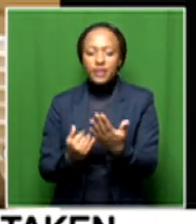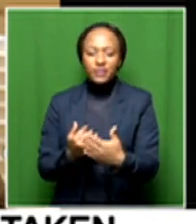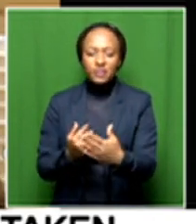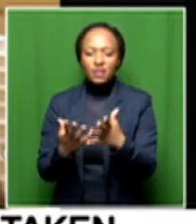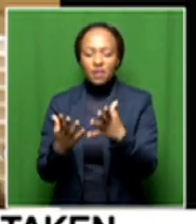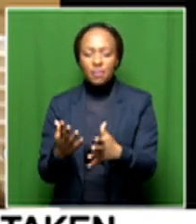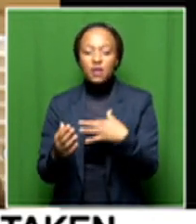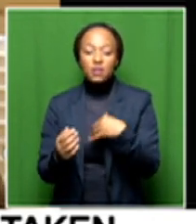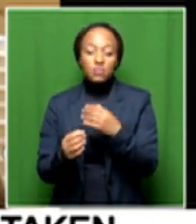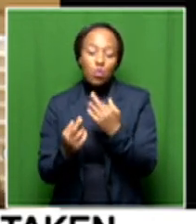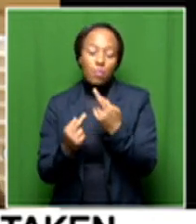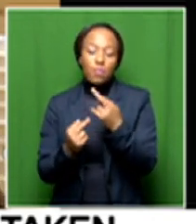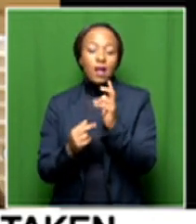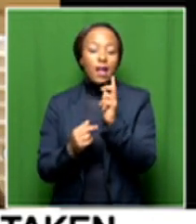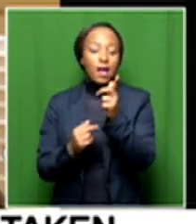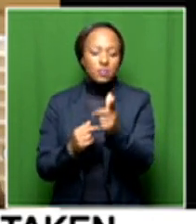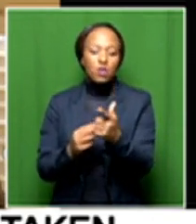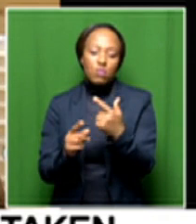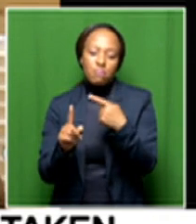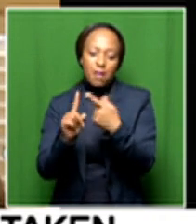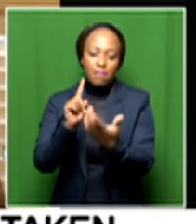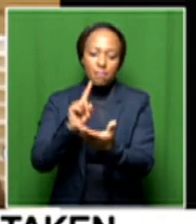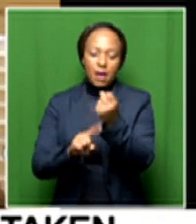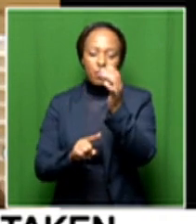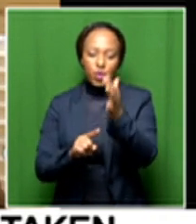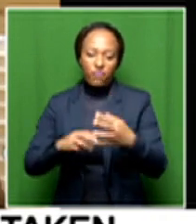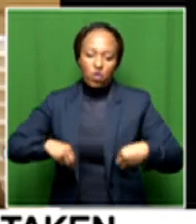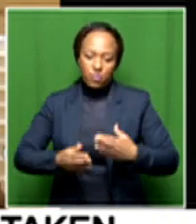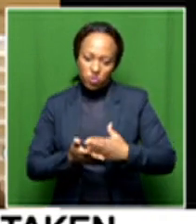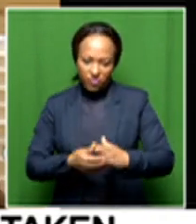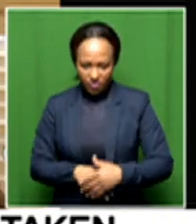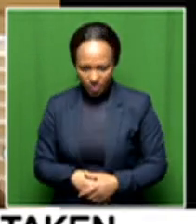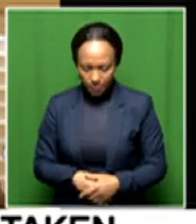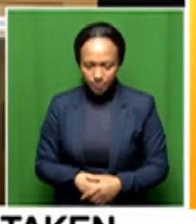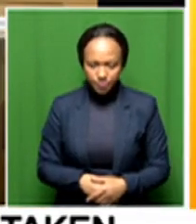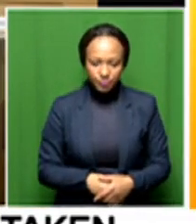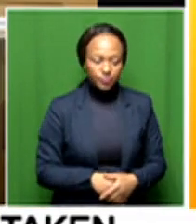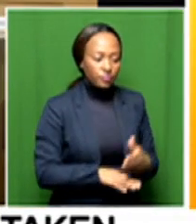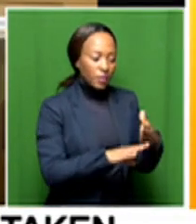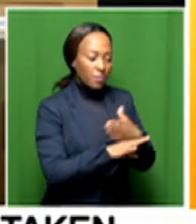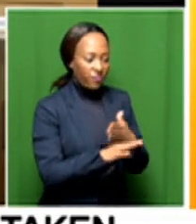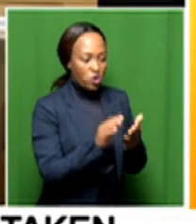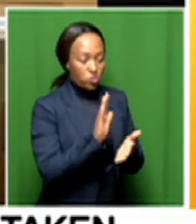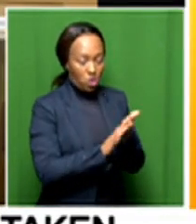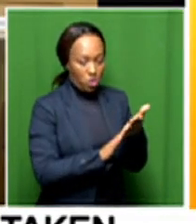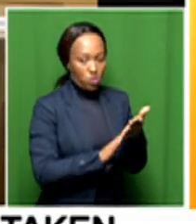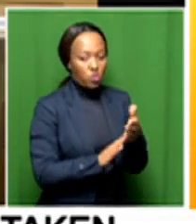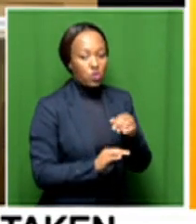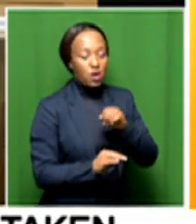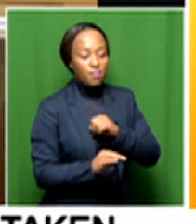lighting at the end of the tunnel. And I think we're on that one emphatic. Yeah. Just finally, before I let you go, and as I conclude the